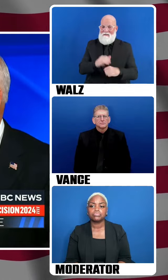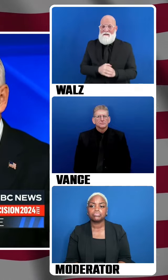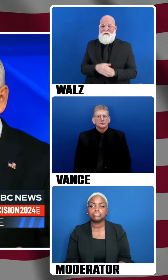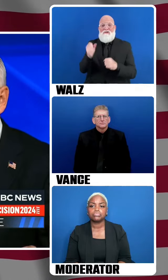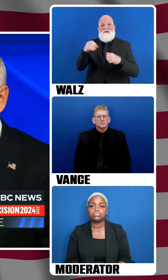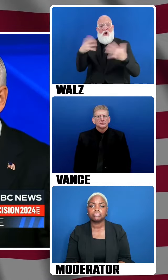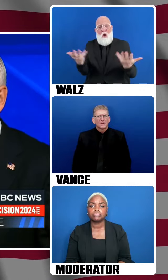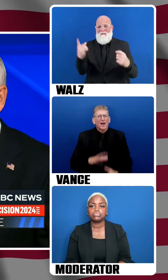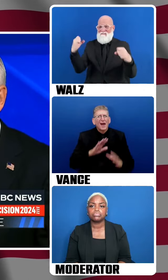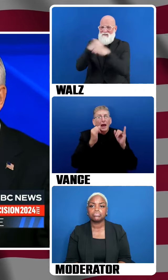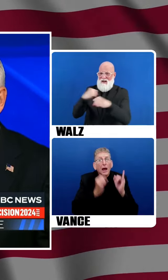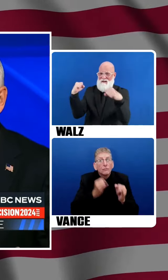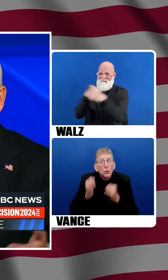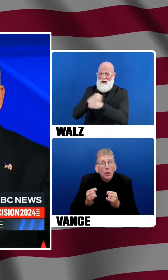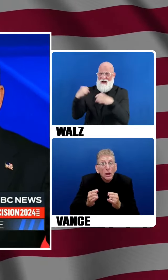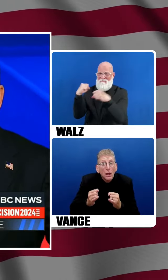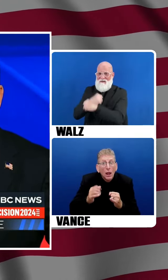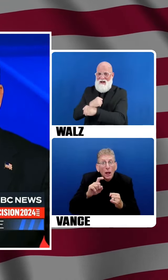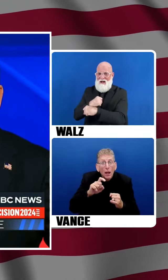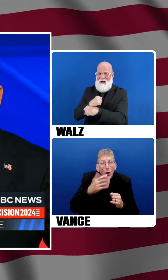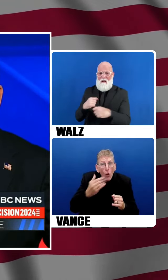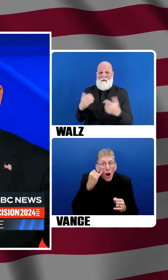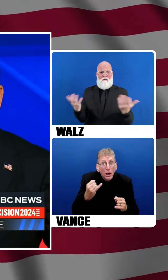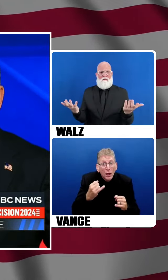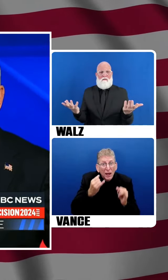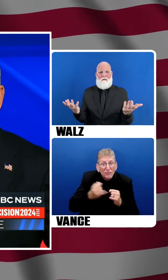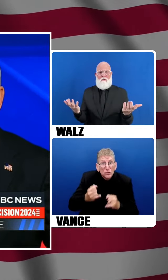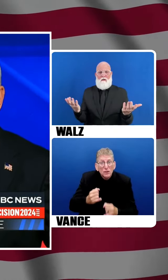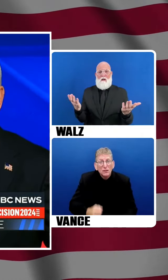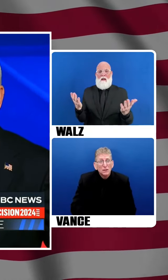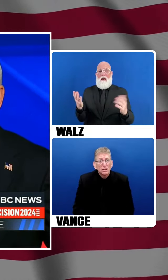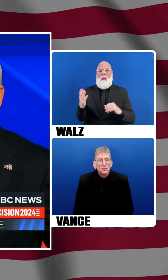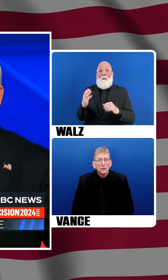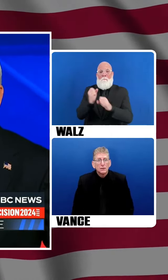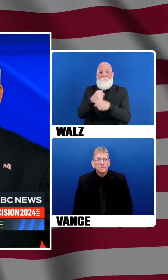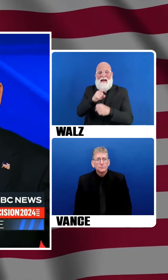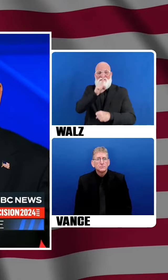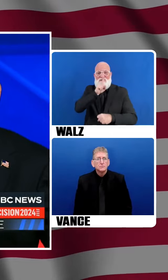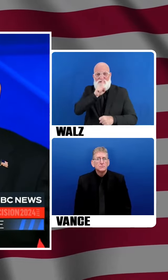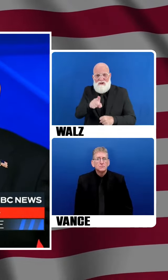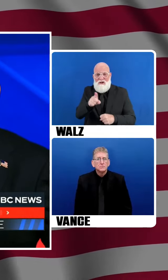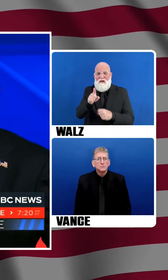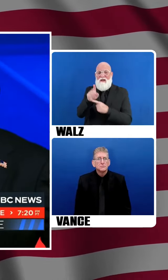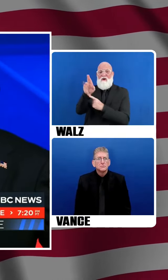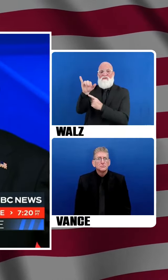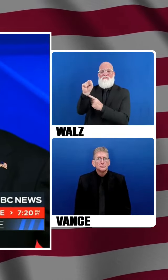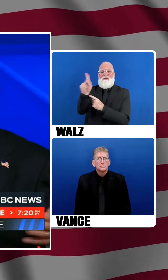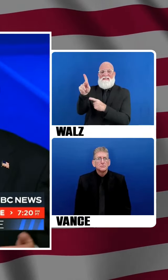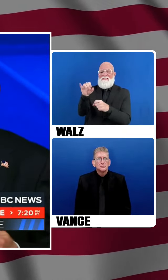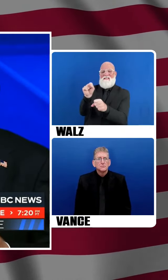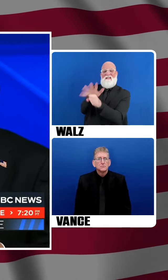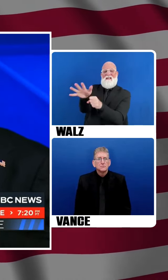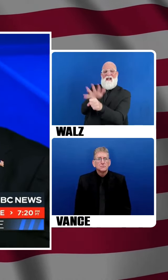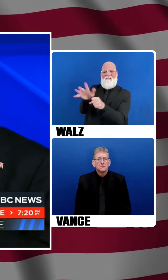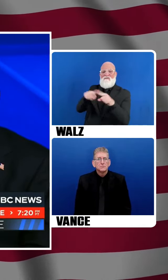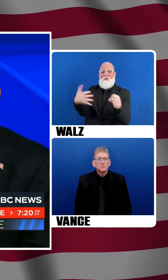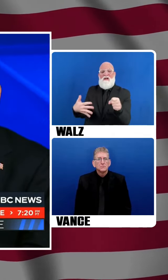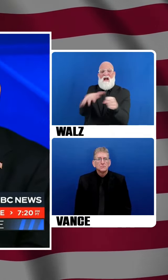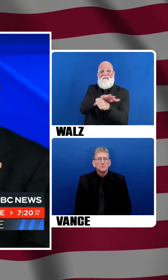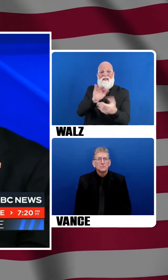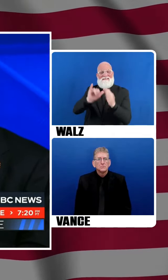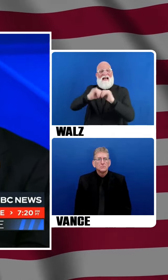shrink. I think the idea of making sure the risk pool is broad enough to cover everyone, that's the only way insurance works. When it doesn't, it collapses. You are